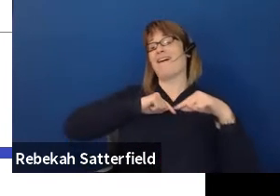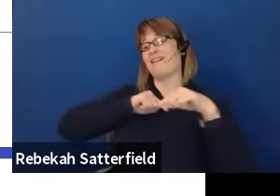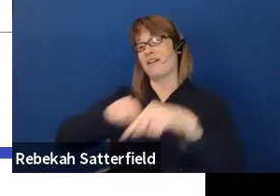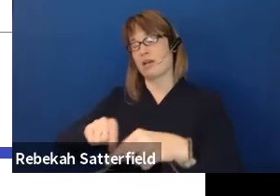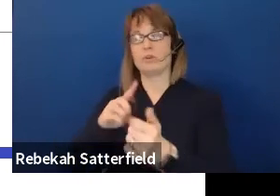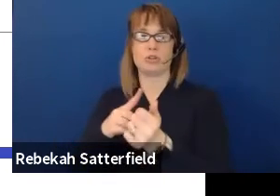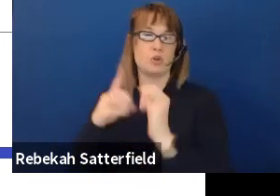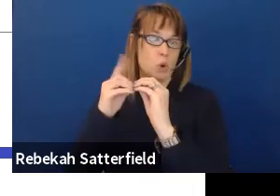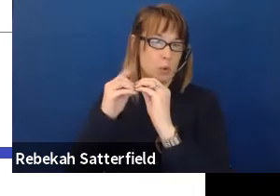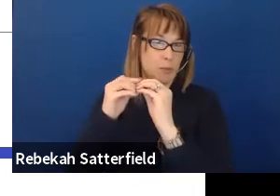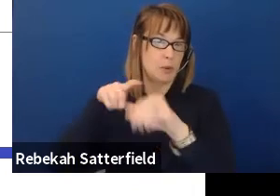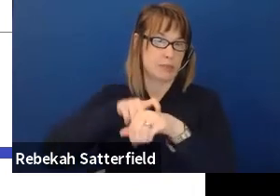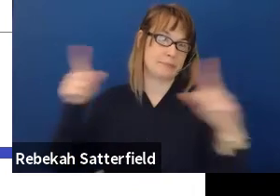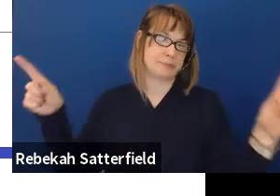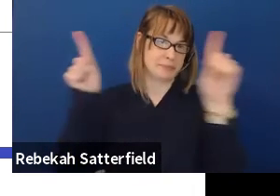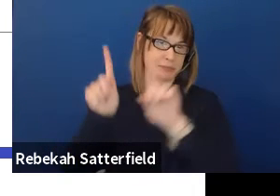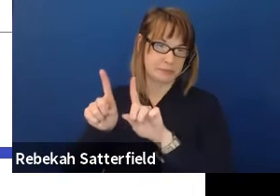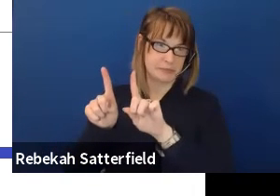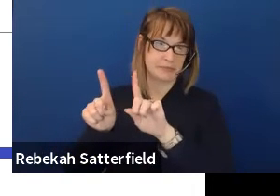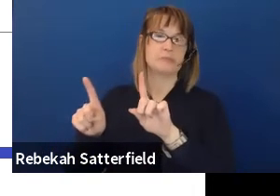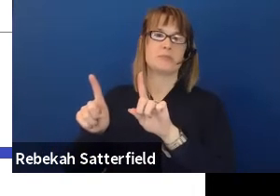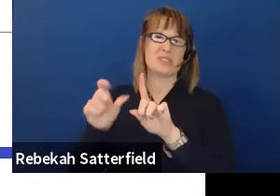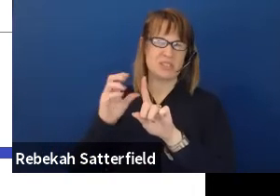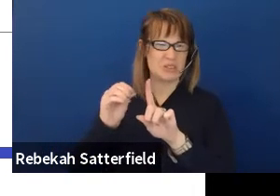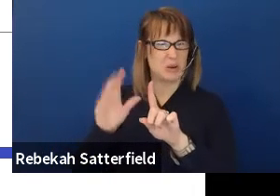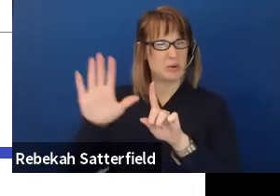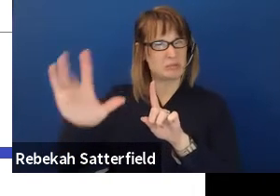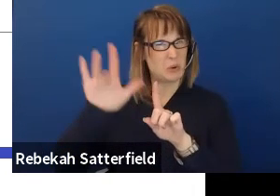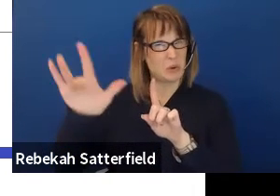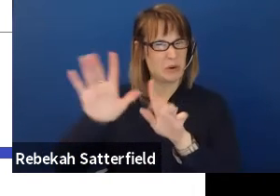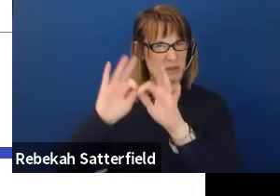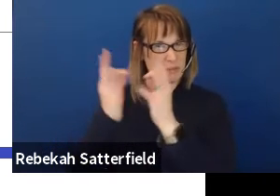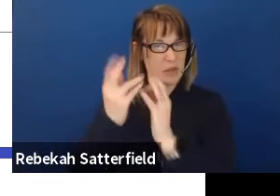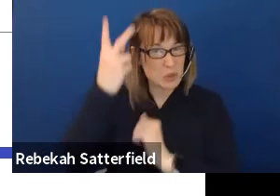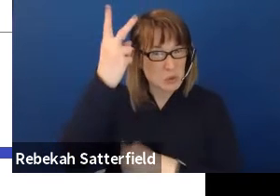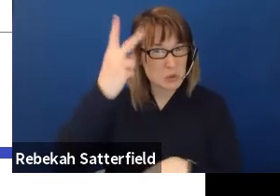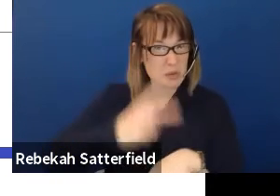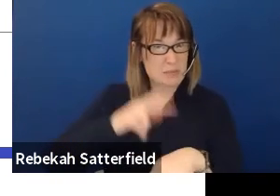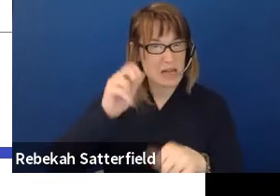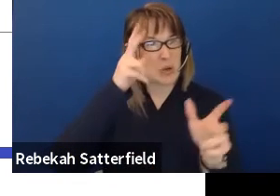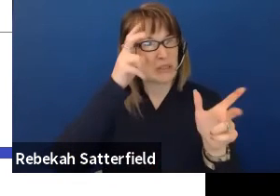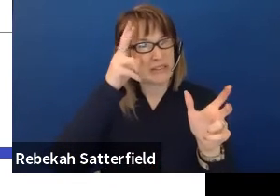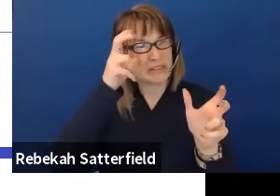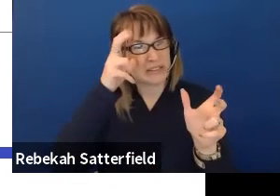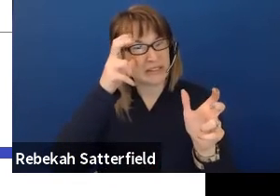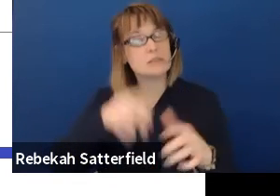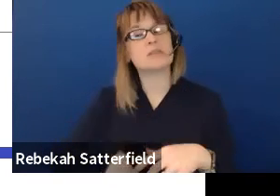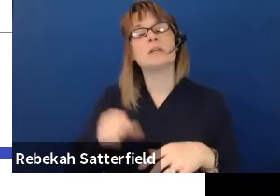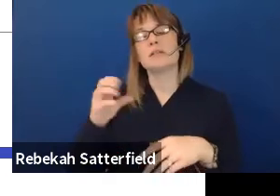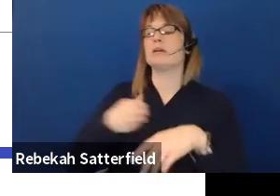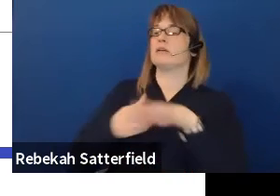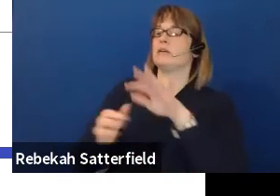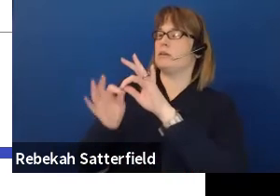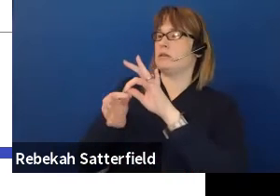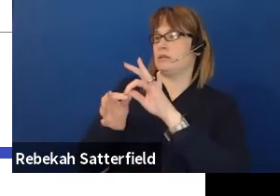subjected them to a difficult conversation 2 times. As the parents sat there and heard the interpretation